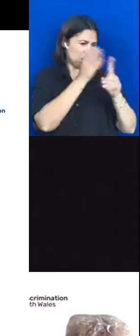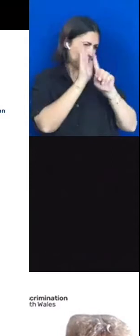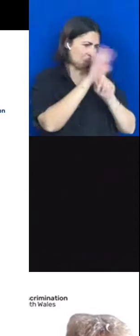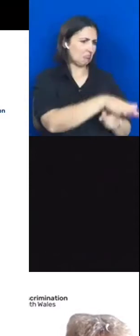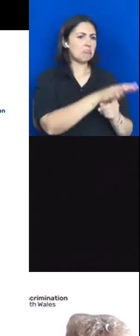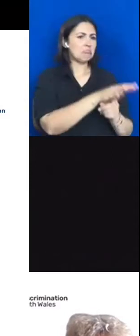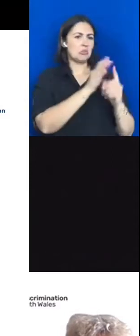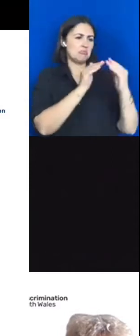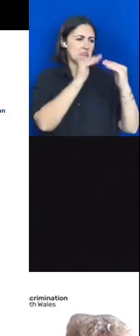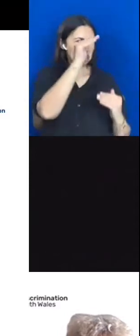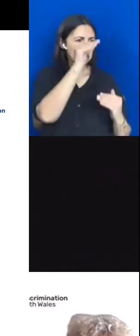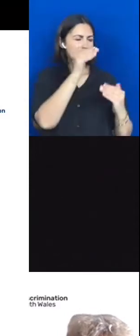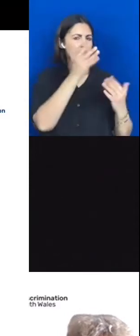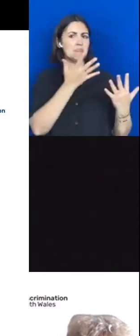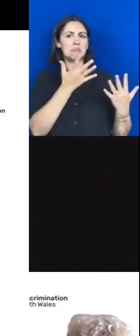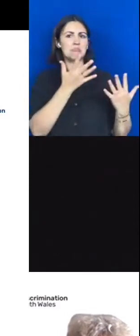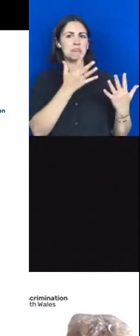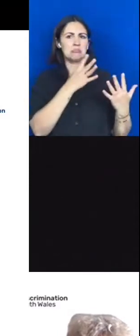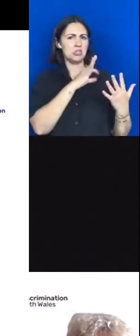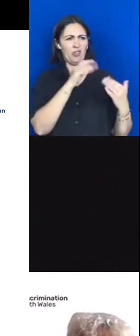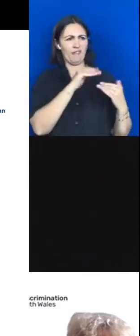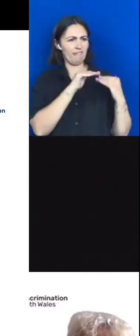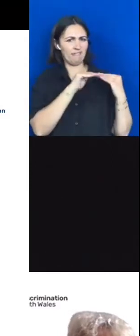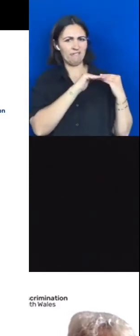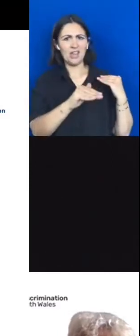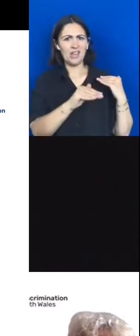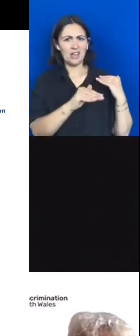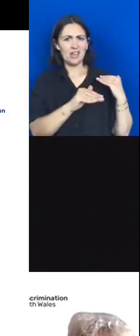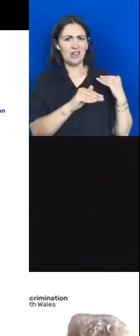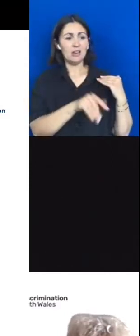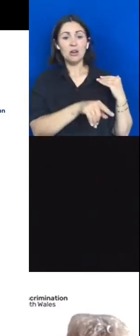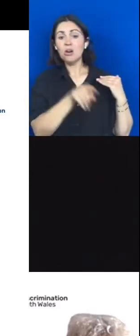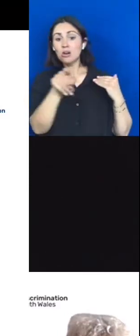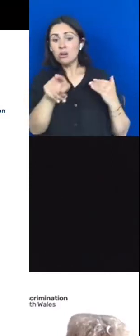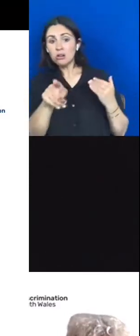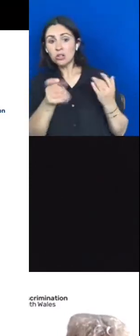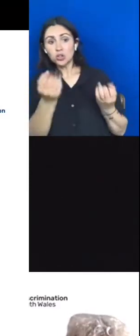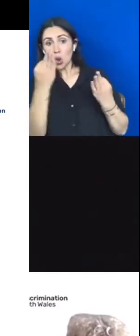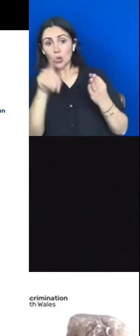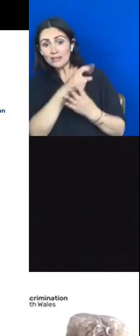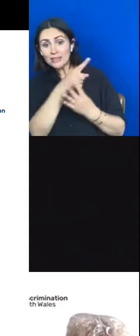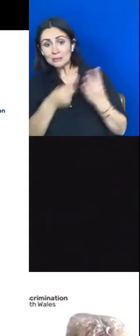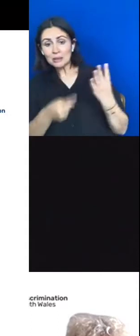favourably than someone who does not have a disability in the same circumstances.